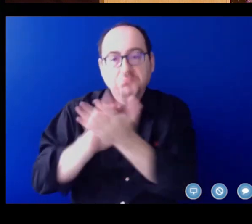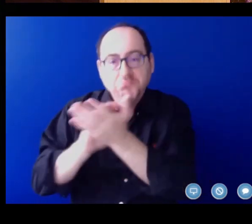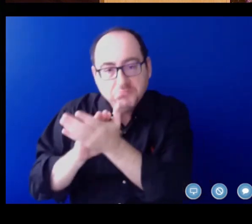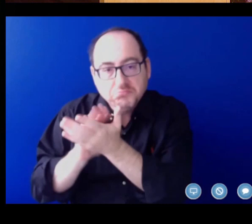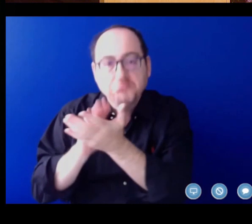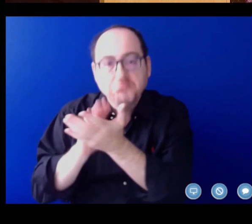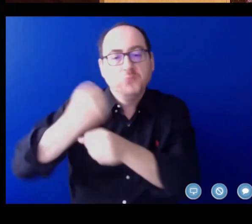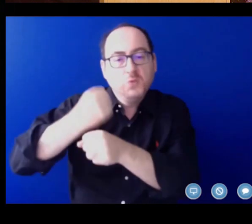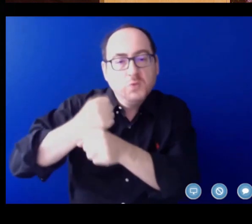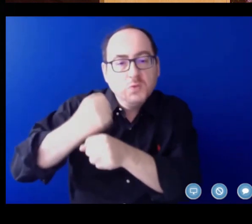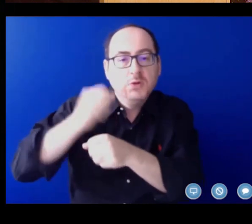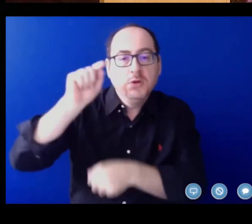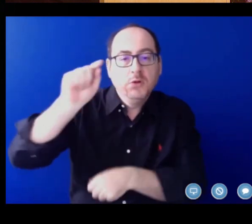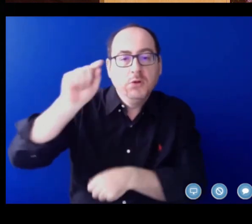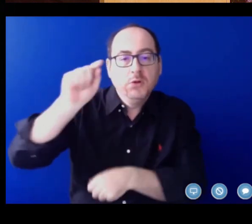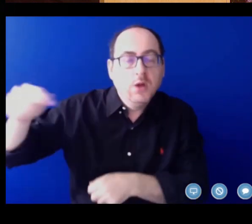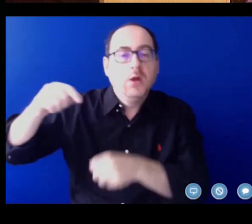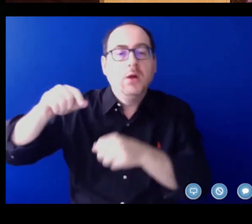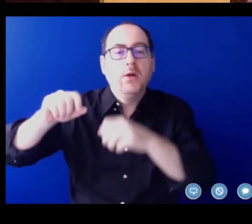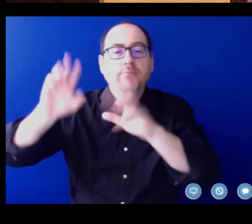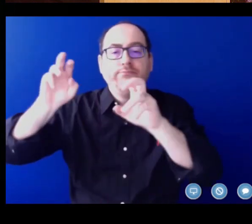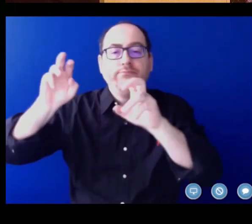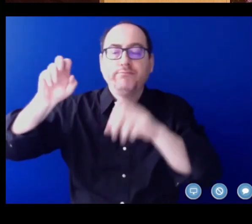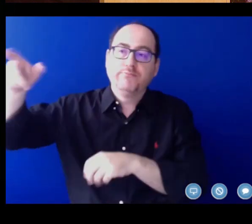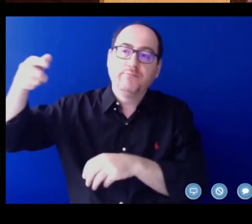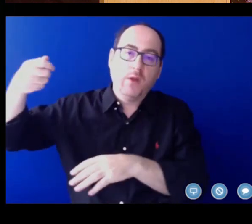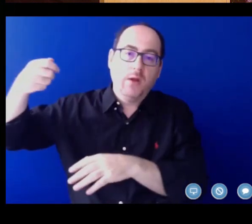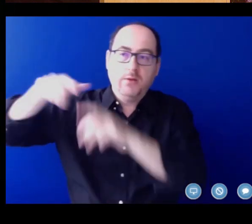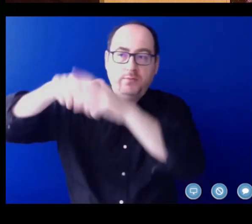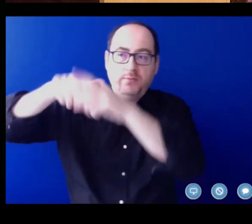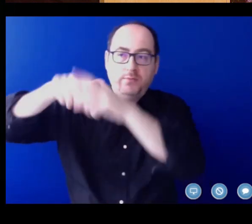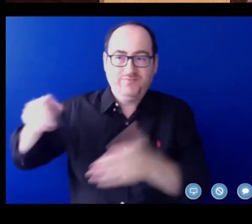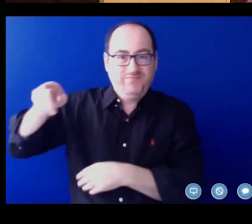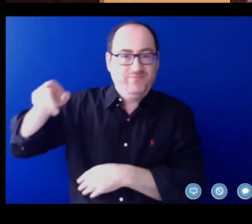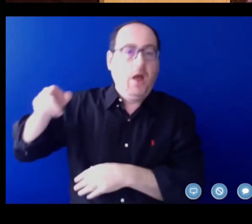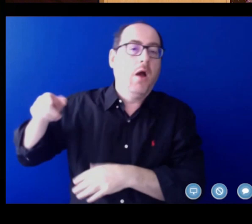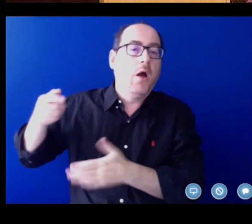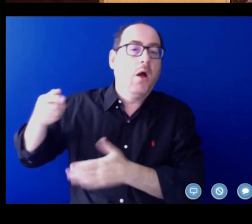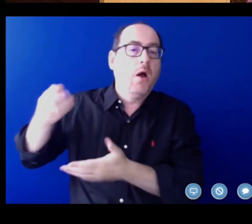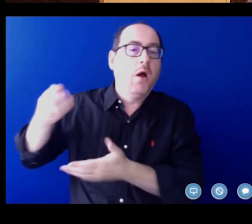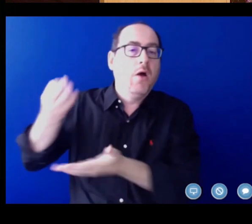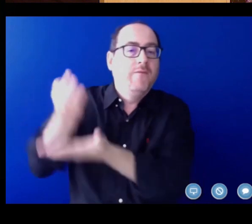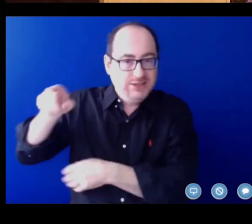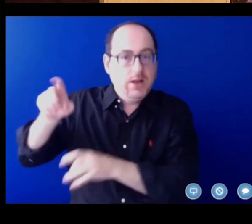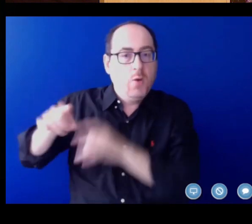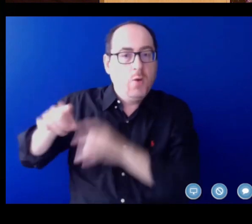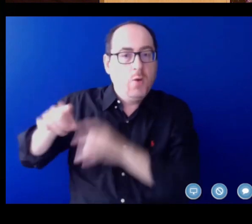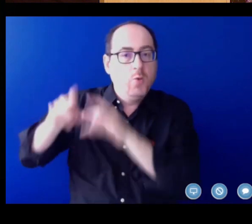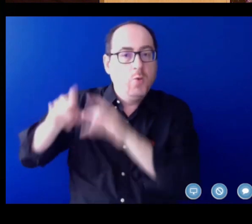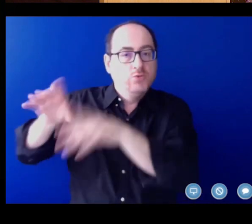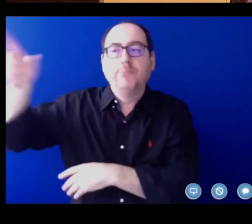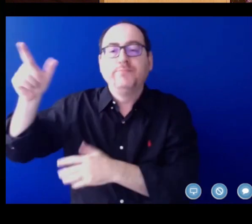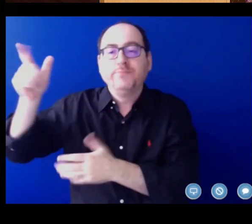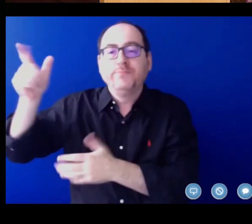of an organisation in Australia called Foundation House, or the Victorian Foundation for the Survivors of Torture. Much of the work that I have done in